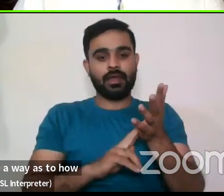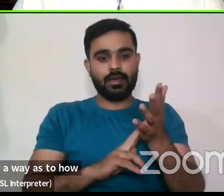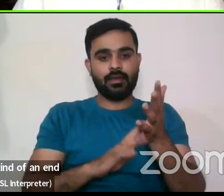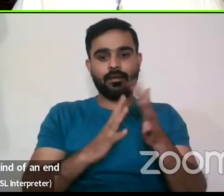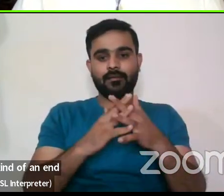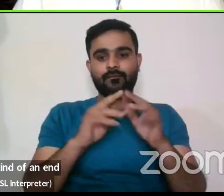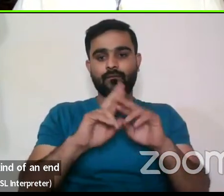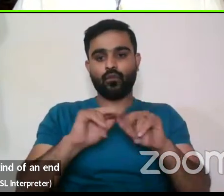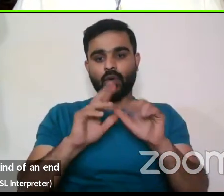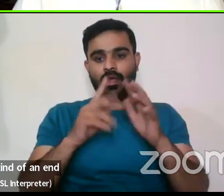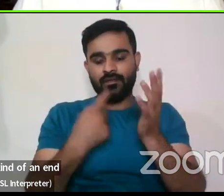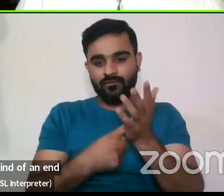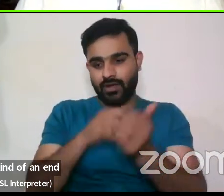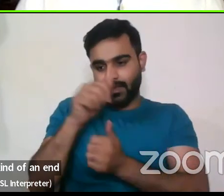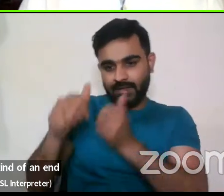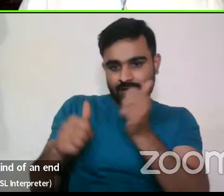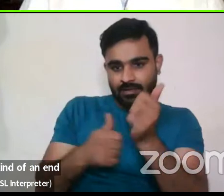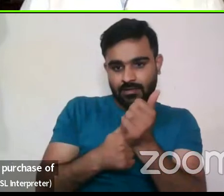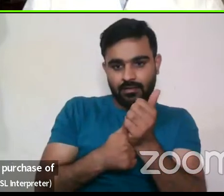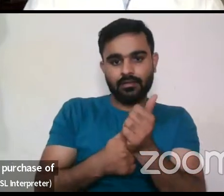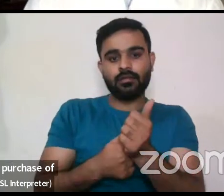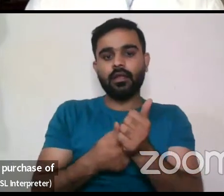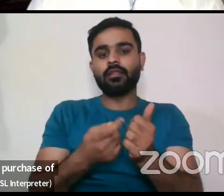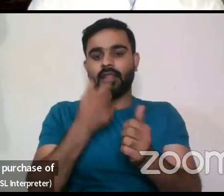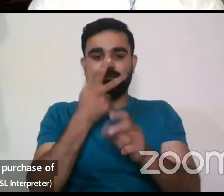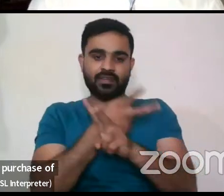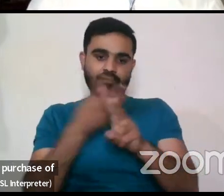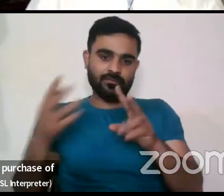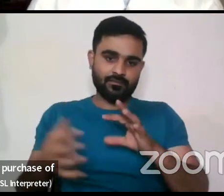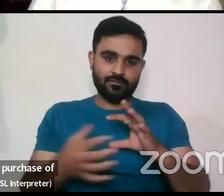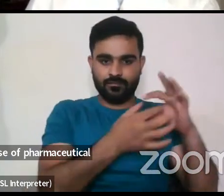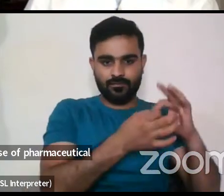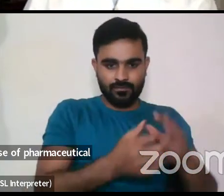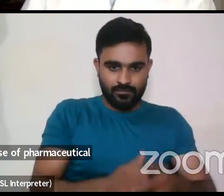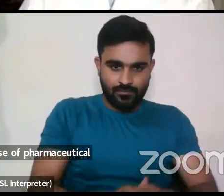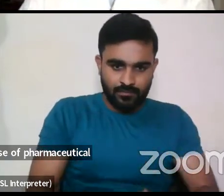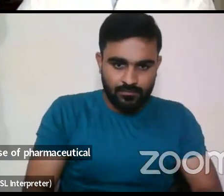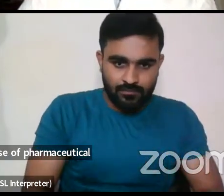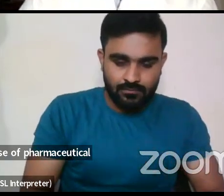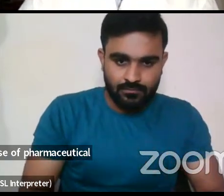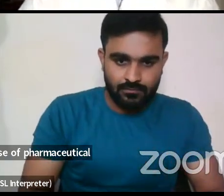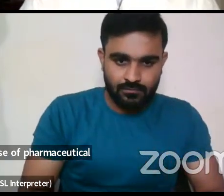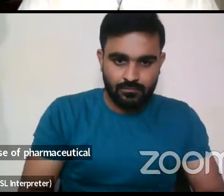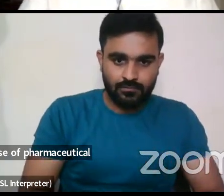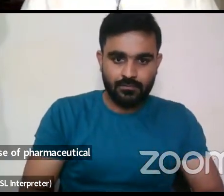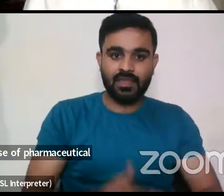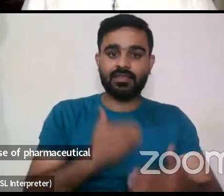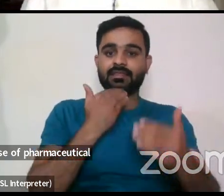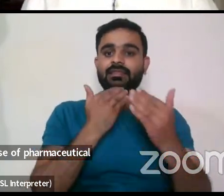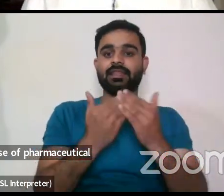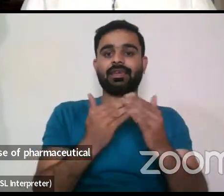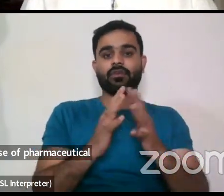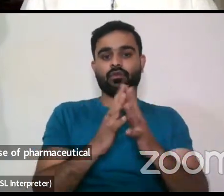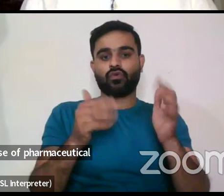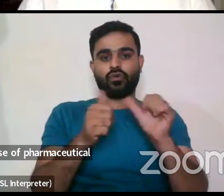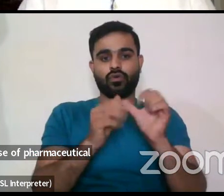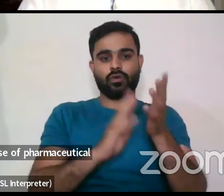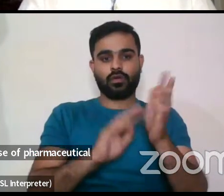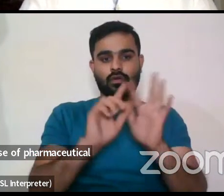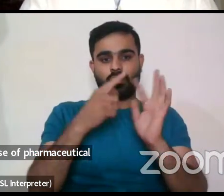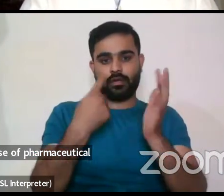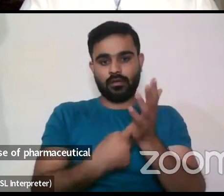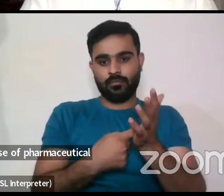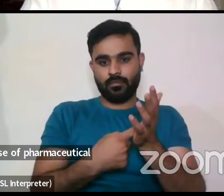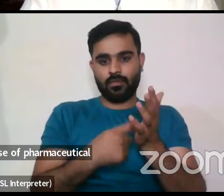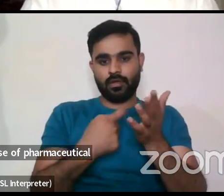with purchase of pharmaceutical drugs. Yeah, all right. Again, thank you so much, Amber. Thank you so much,